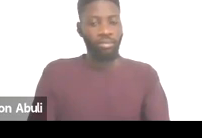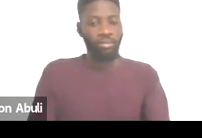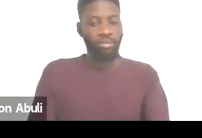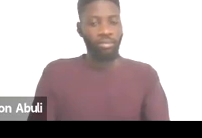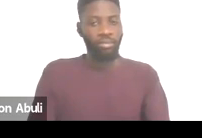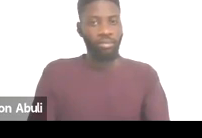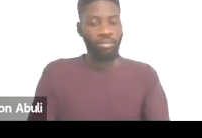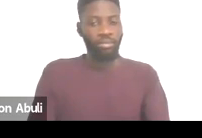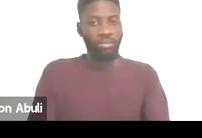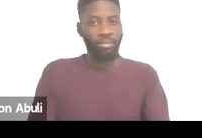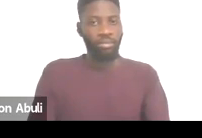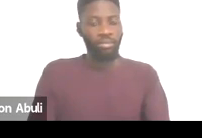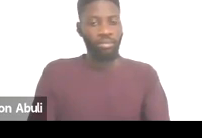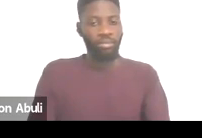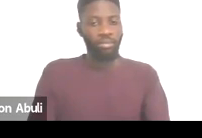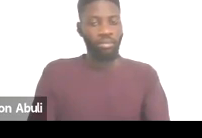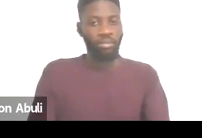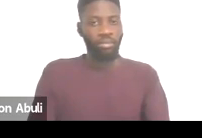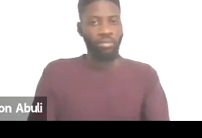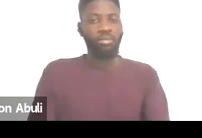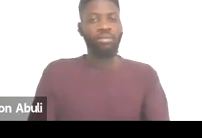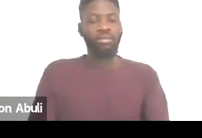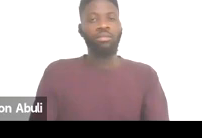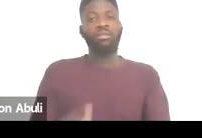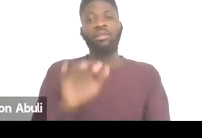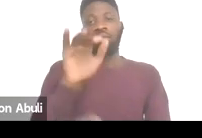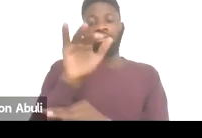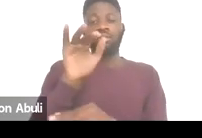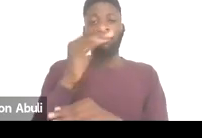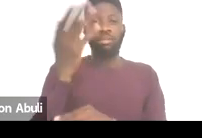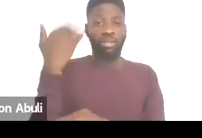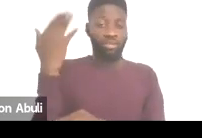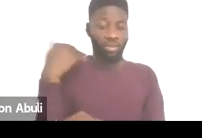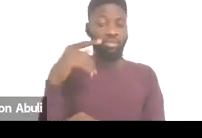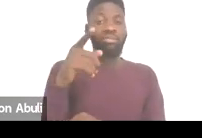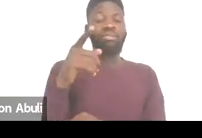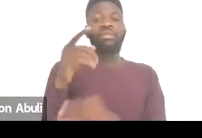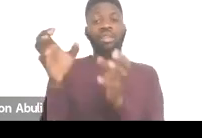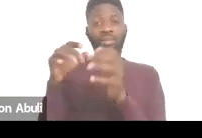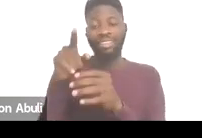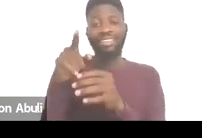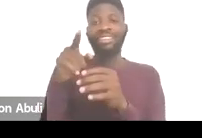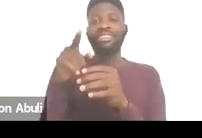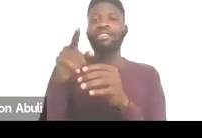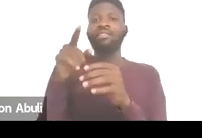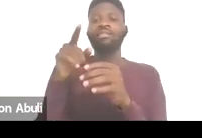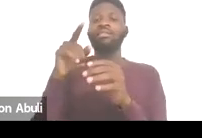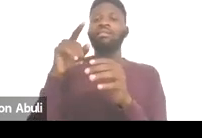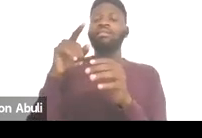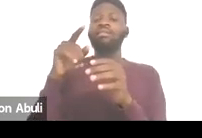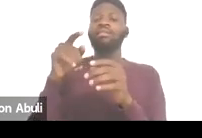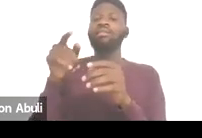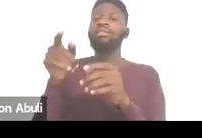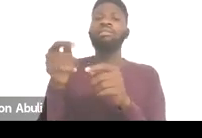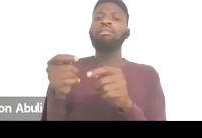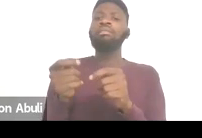Francis, I think it is advisable not to burn your bridges, regardless of how toxic it is. Please hang in there. You may need that bridge at